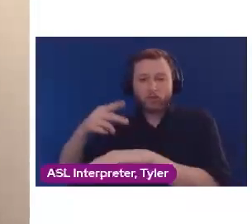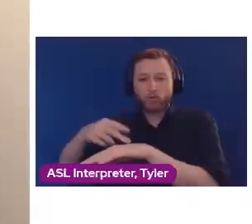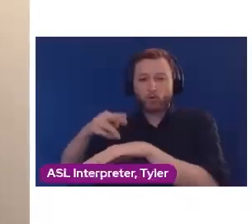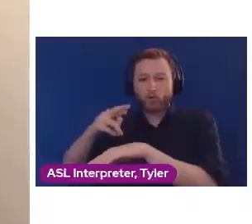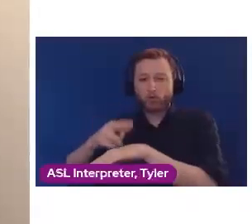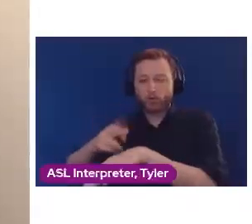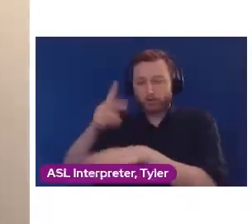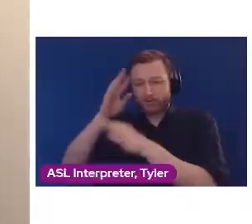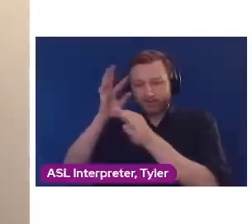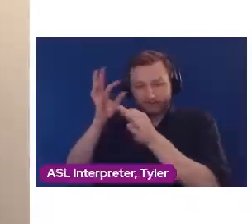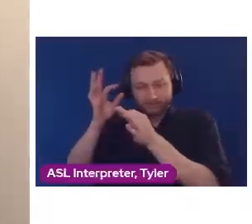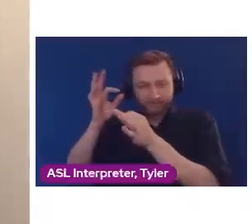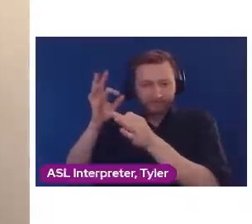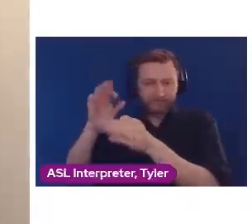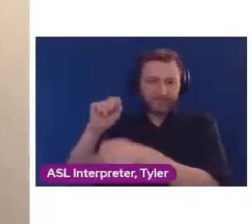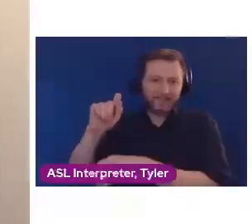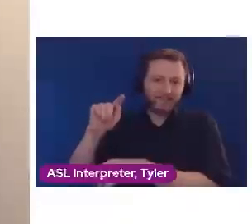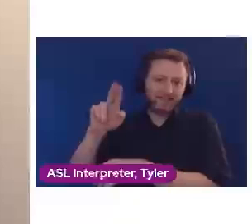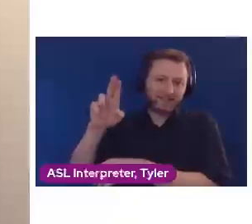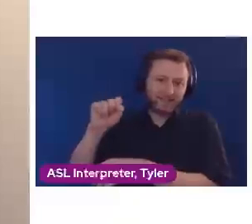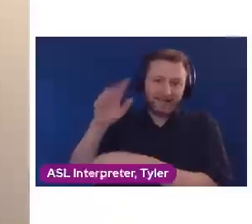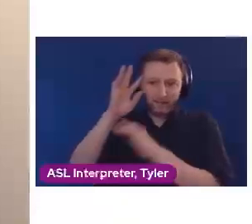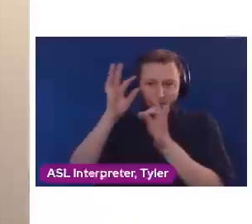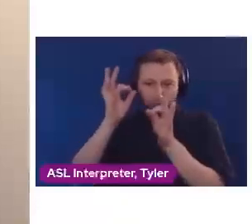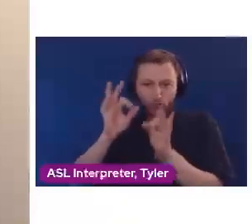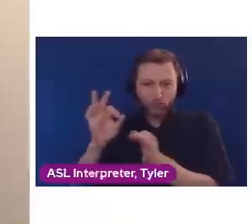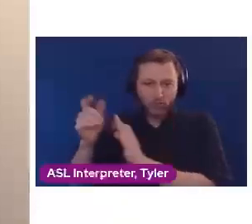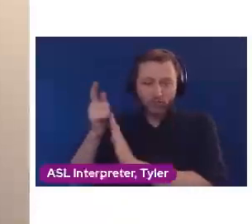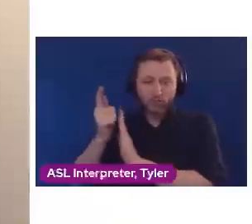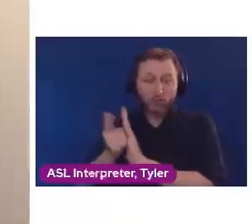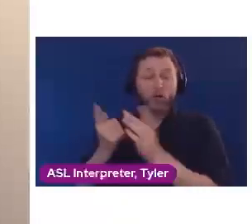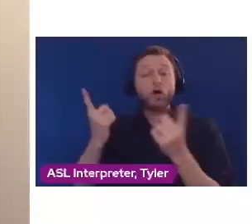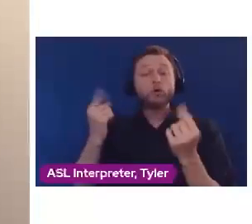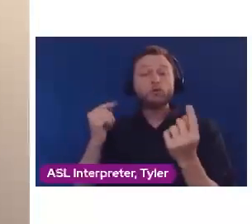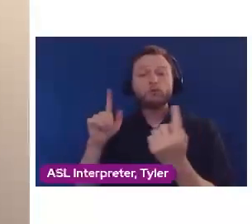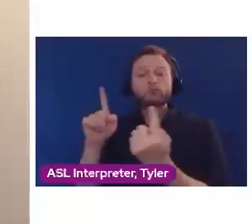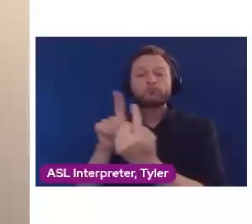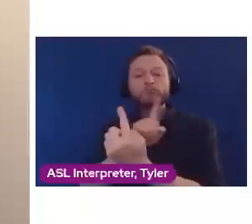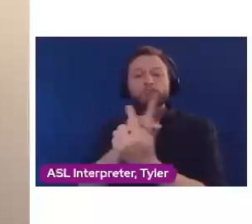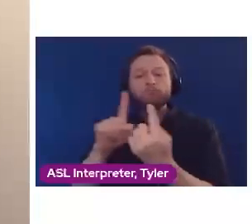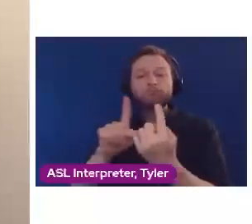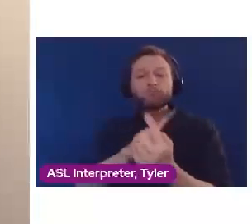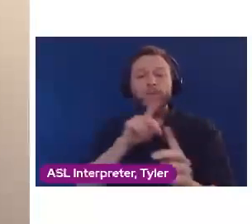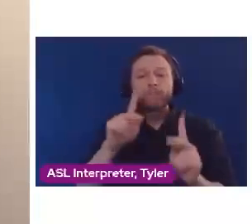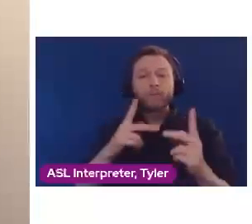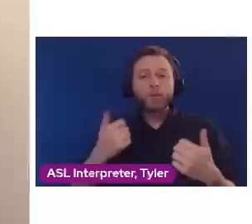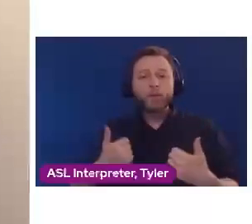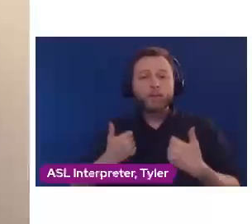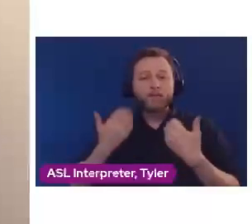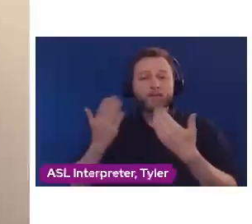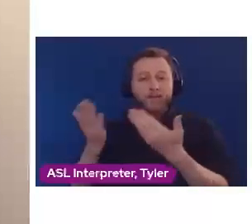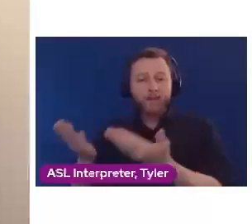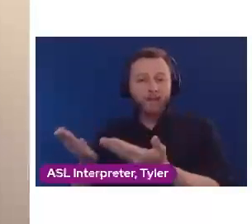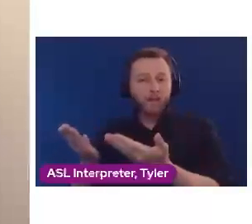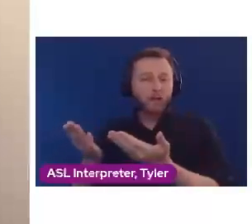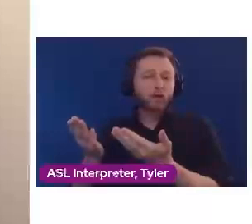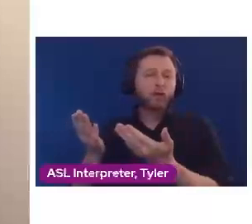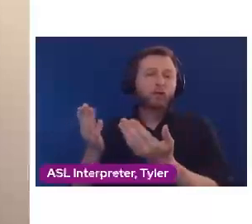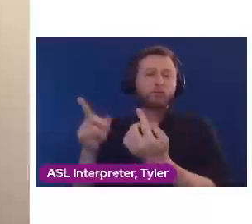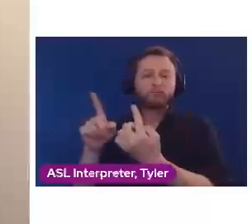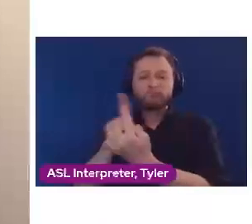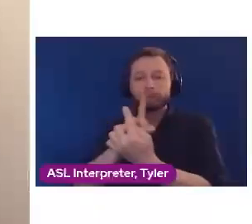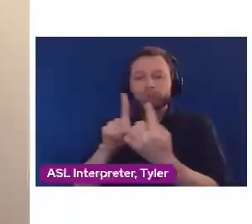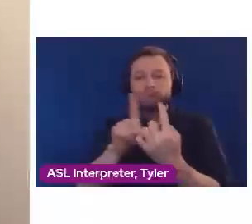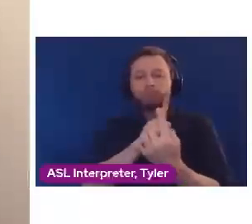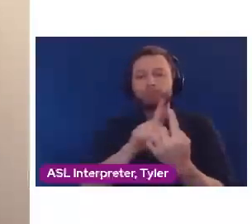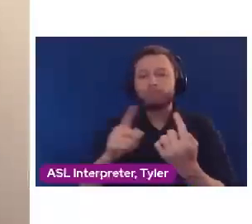to collect and hear from people on the island on what needs to be